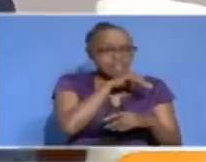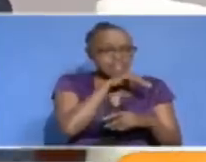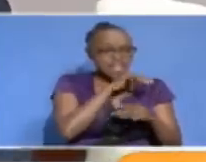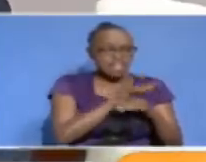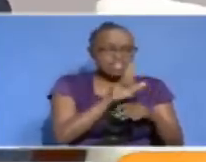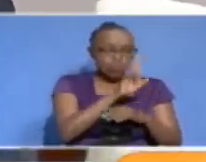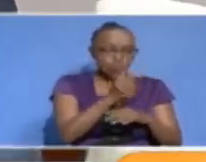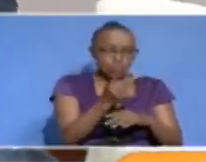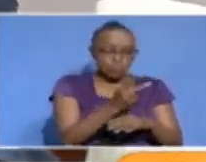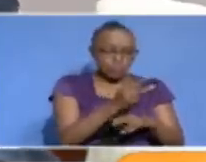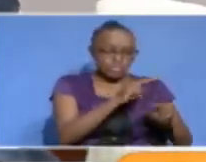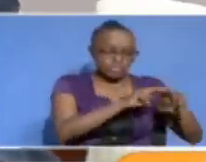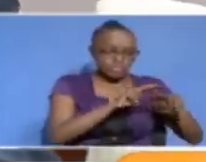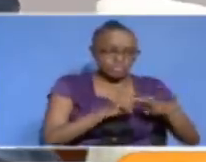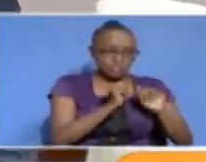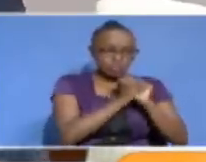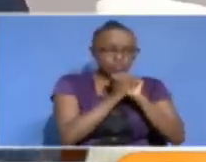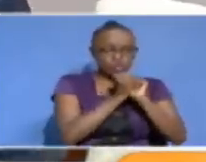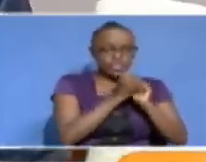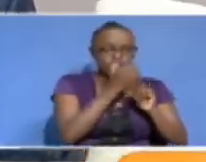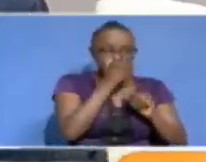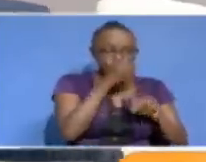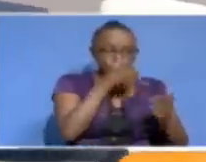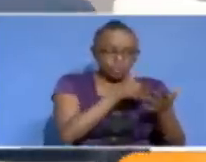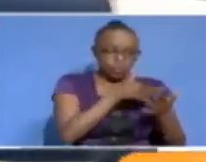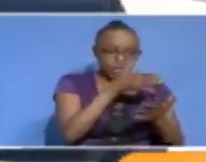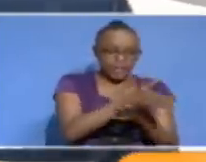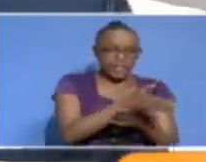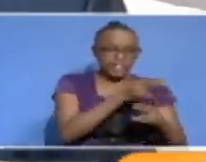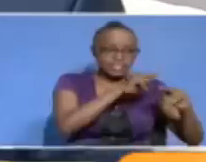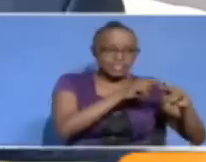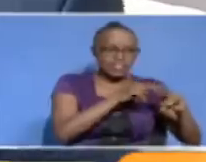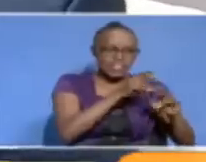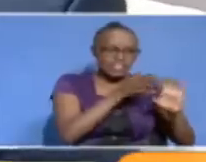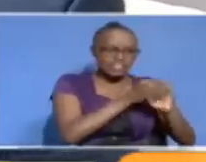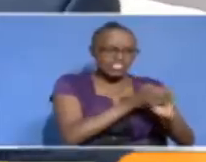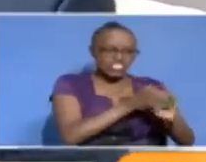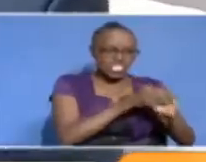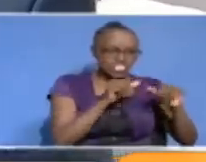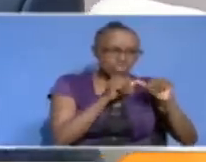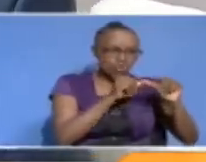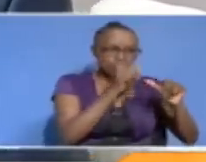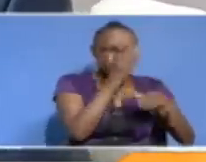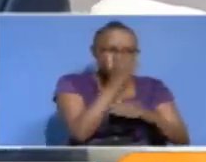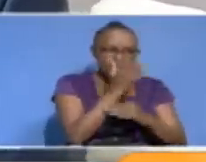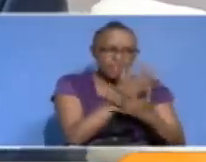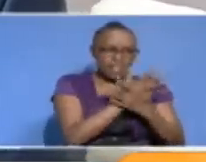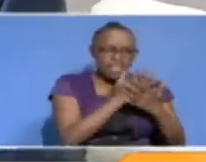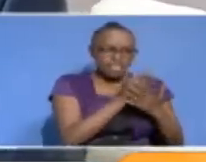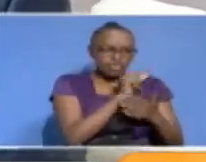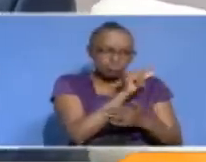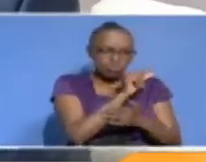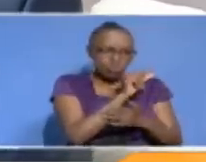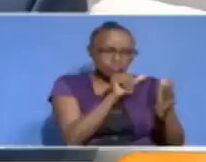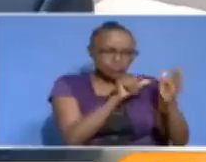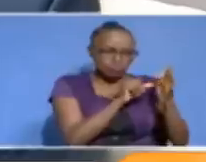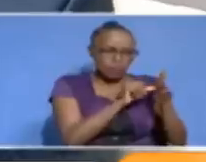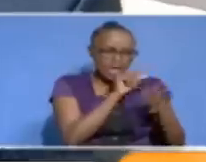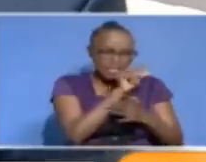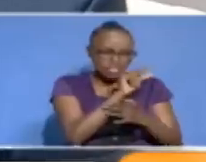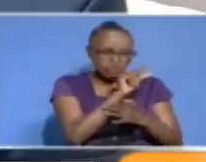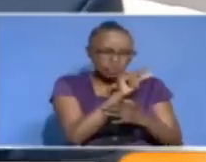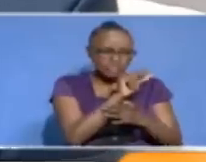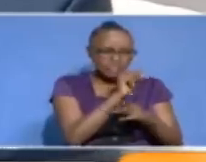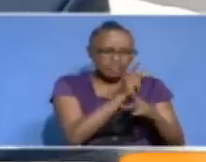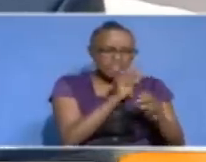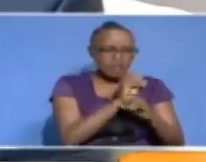Uhuru wakae chini na Ruto wakae chini. I handshake iendelee, because any slight blunder, and Kenyans